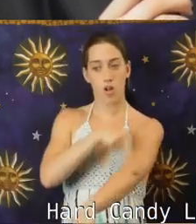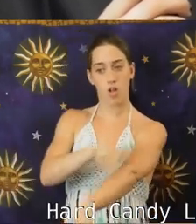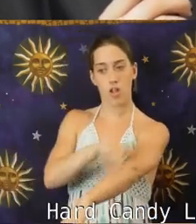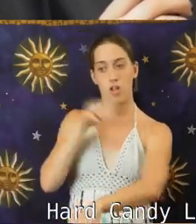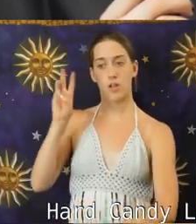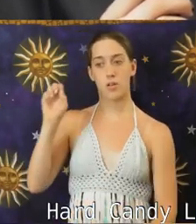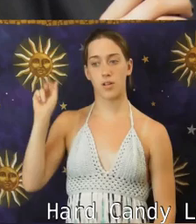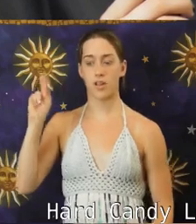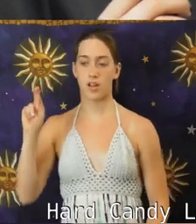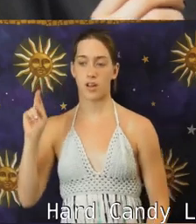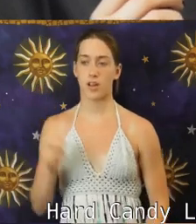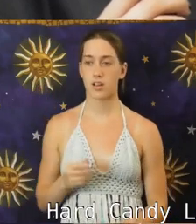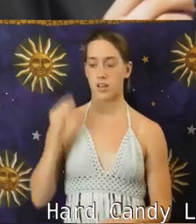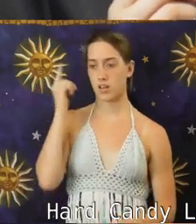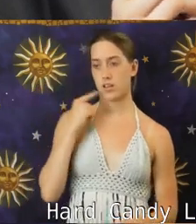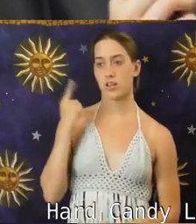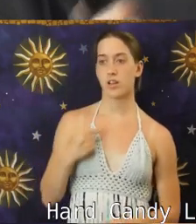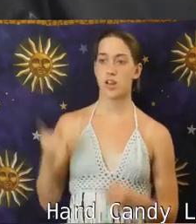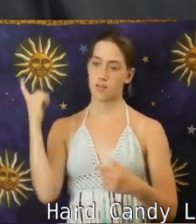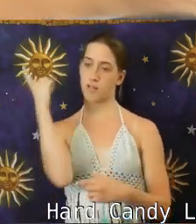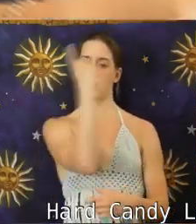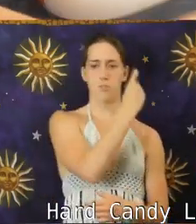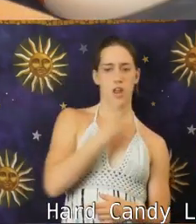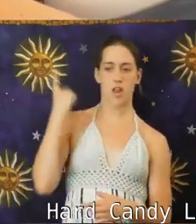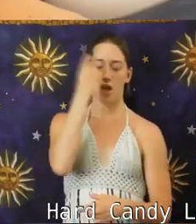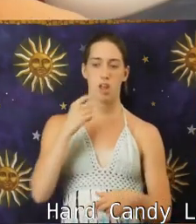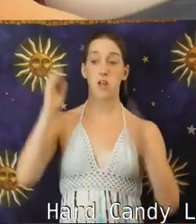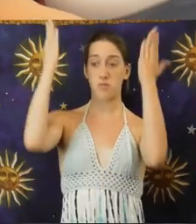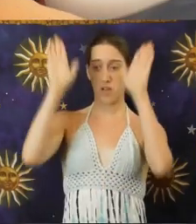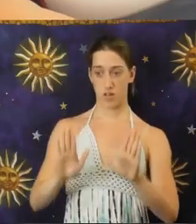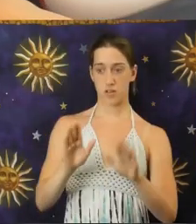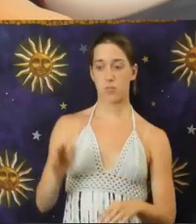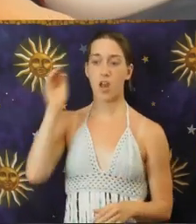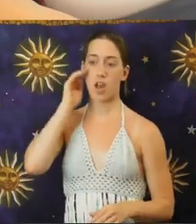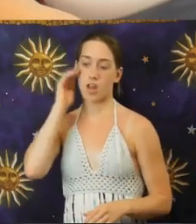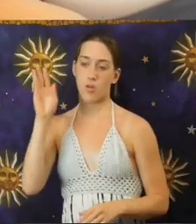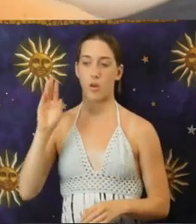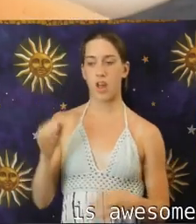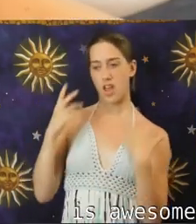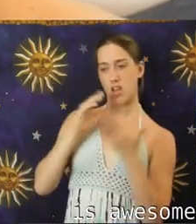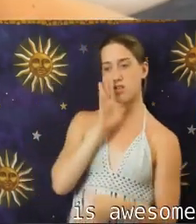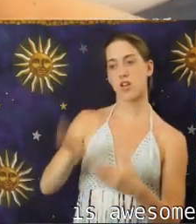Hard Candy Longwear Sheer Envy Setting Spray, which